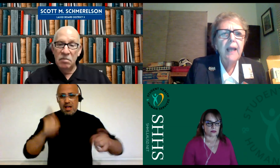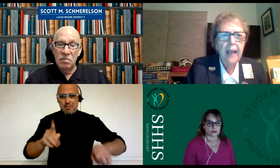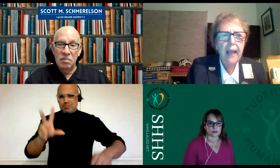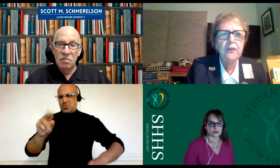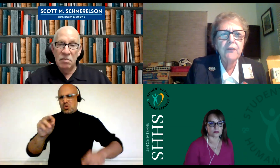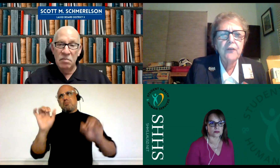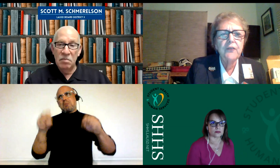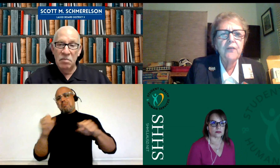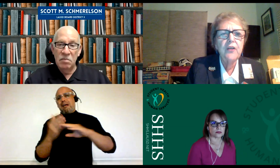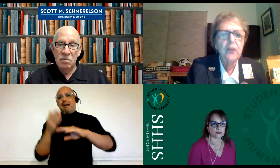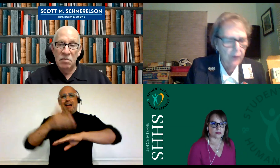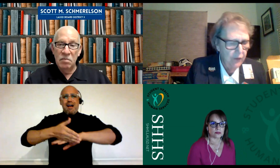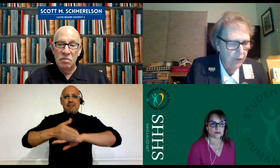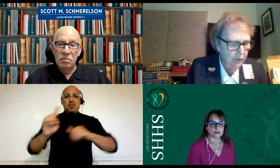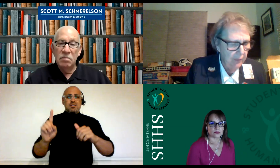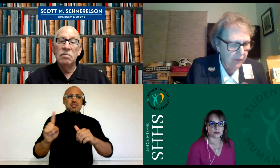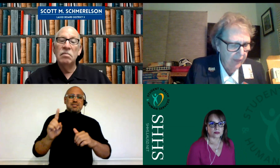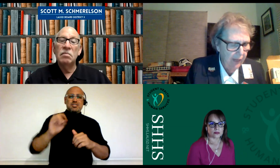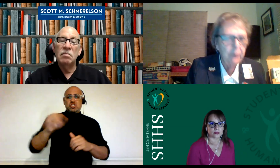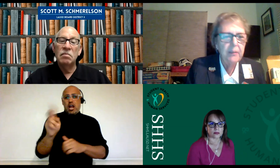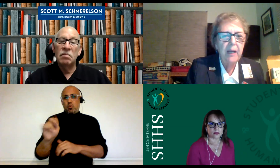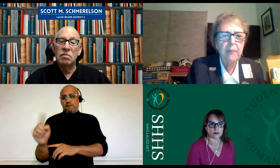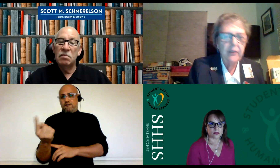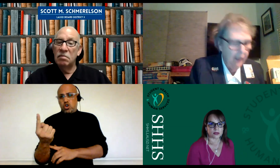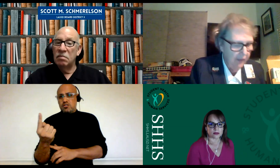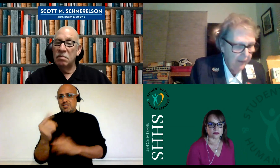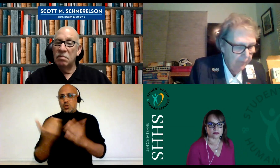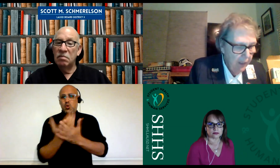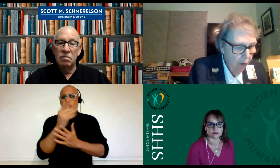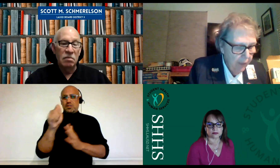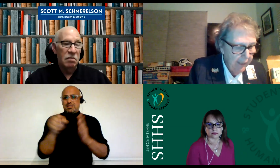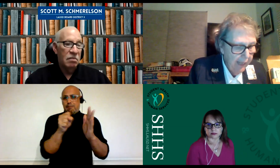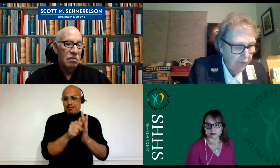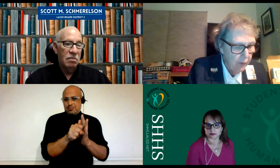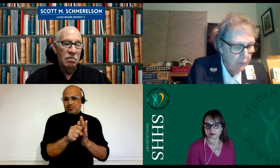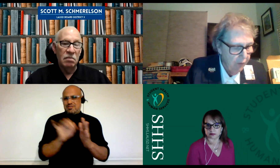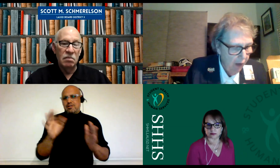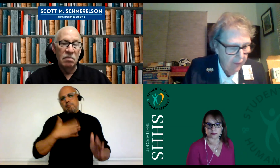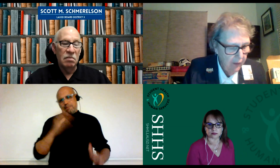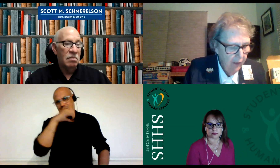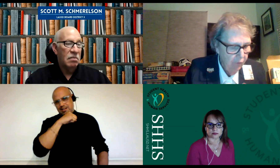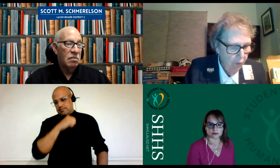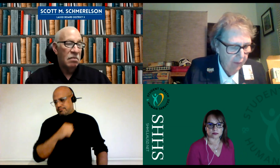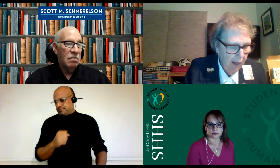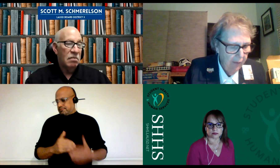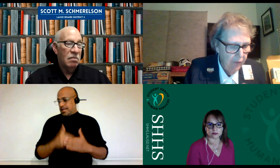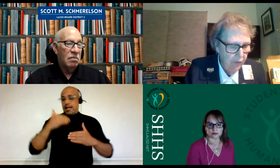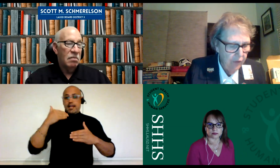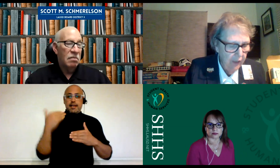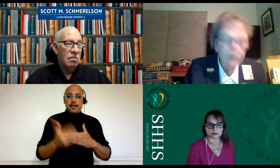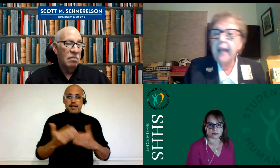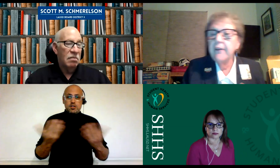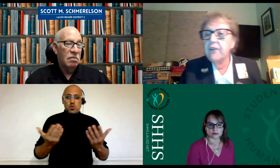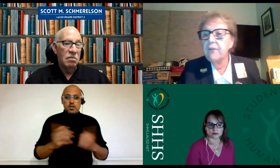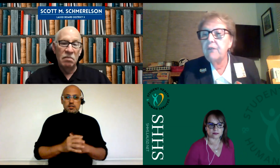probably after the first of the year with the new semester. That would be my best guess. Okay, next we'll move on for either